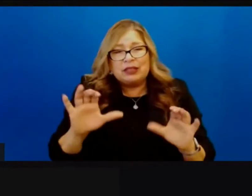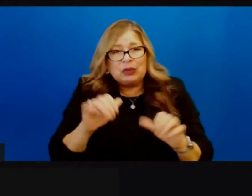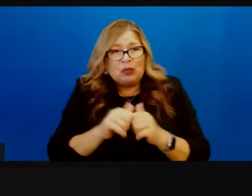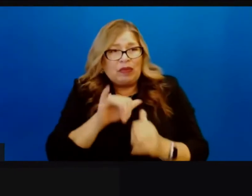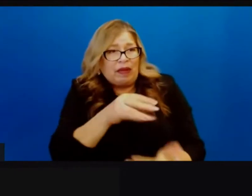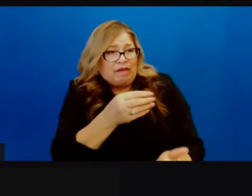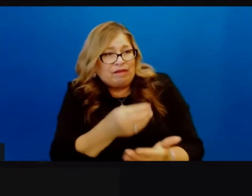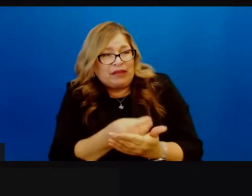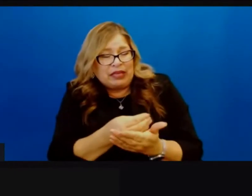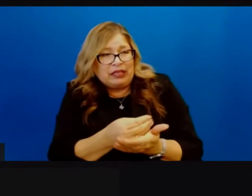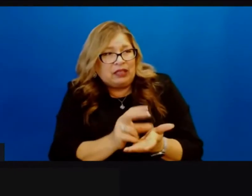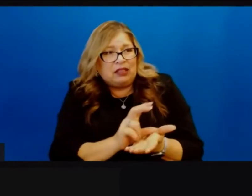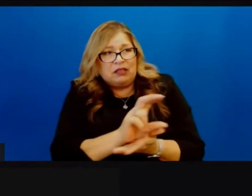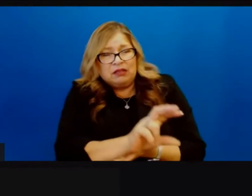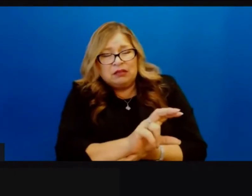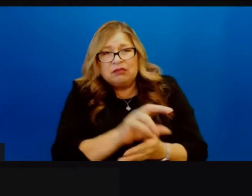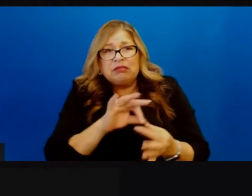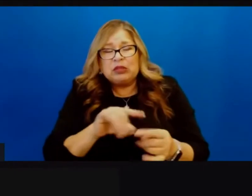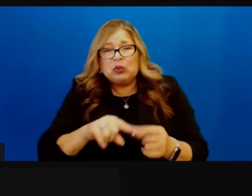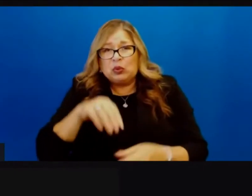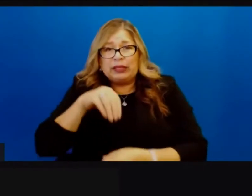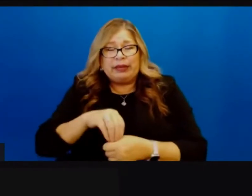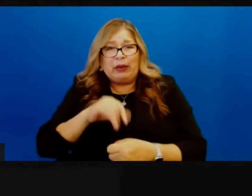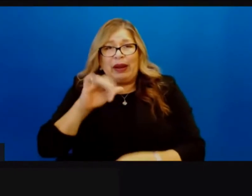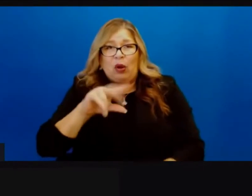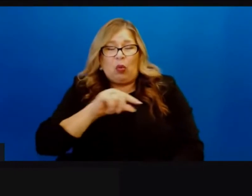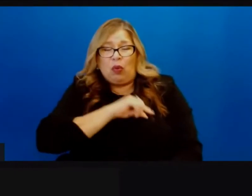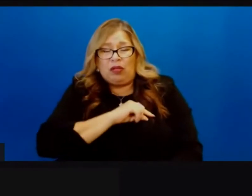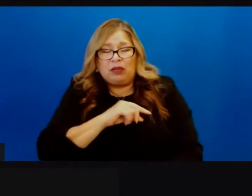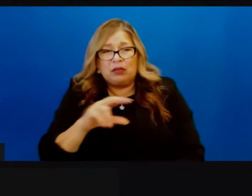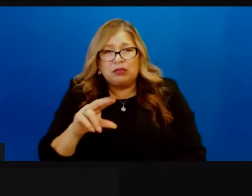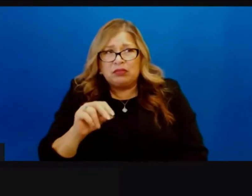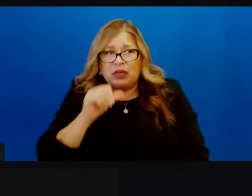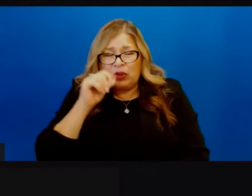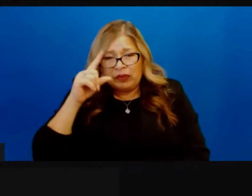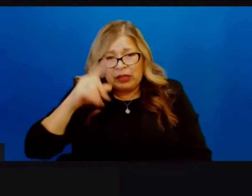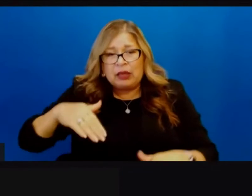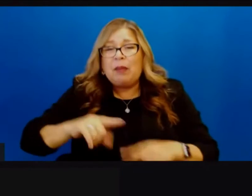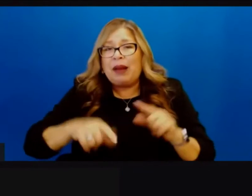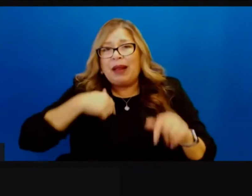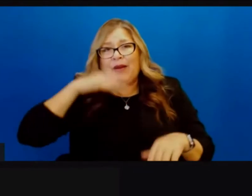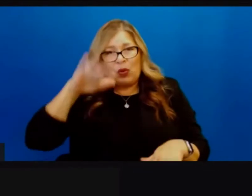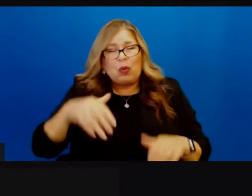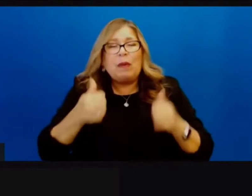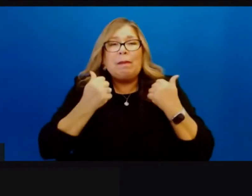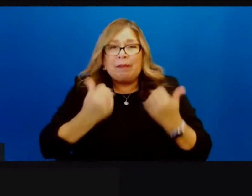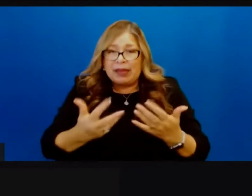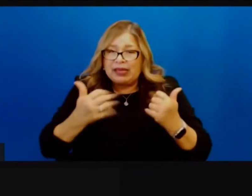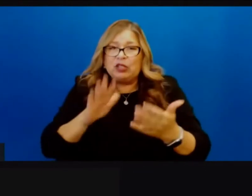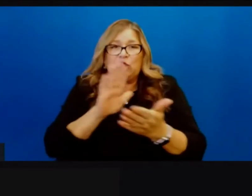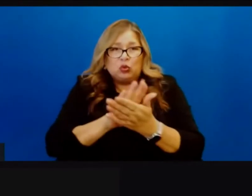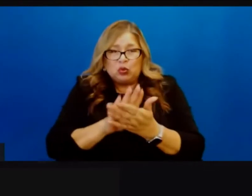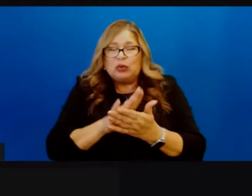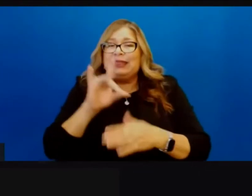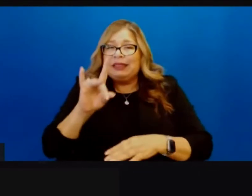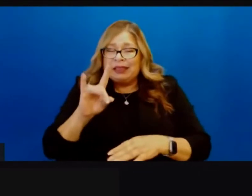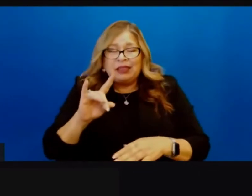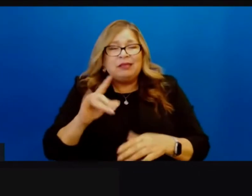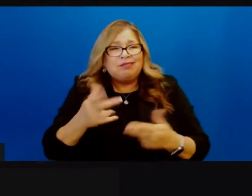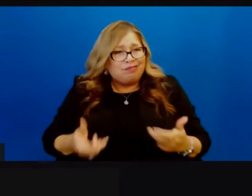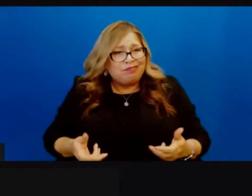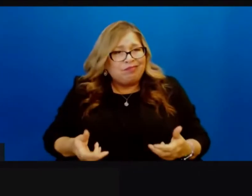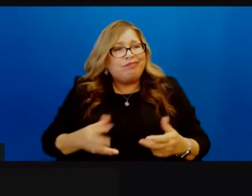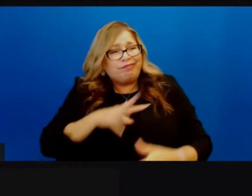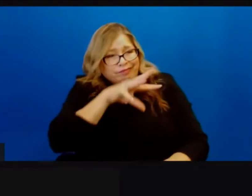as it relates to indoor air quality, but I know many did make those investments, whether it was improvements in filters